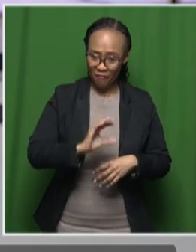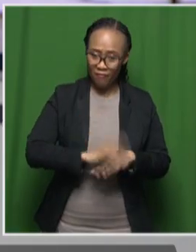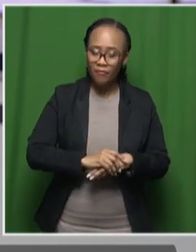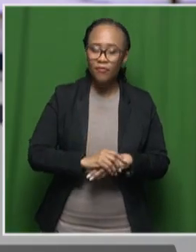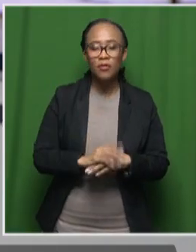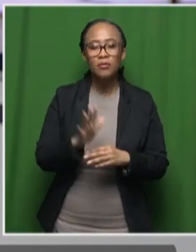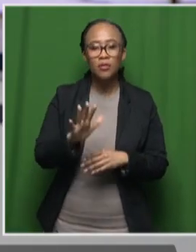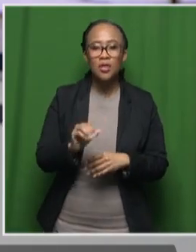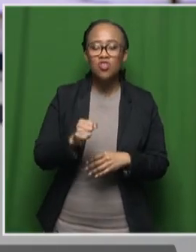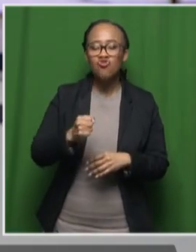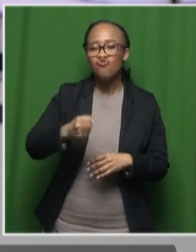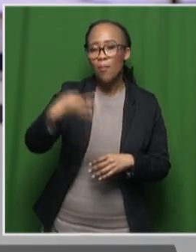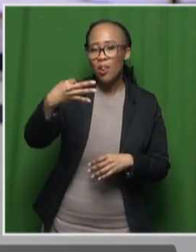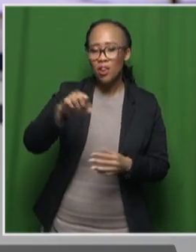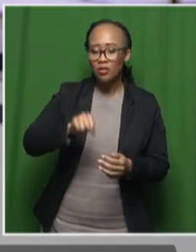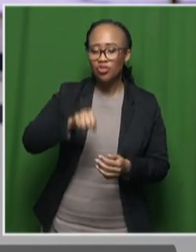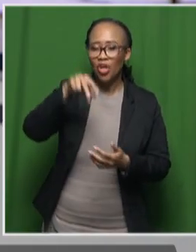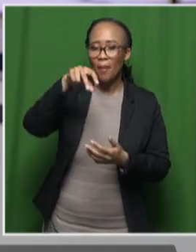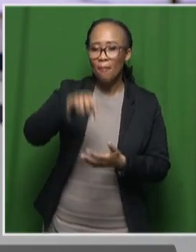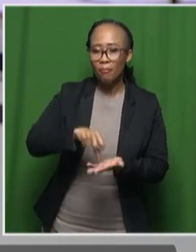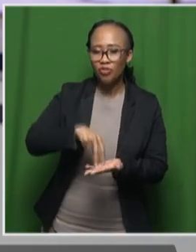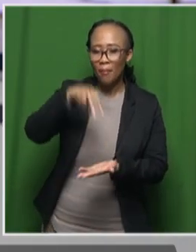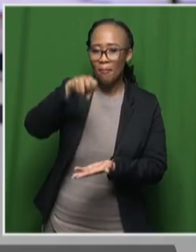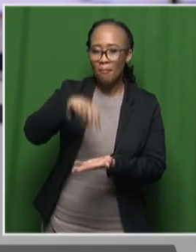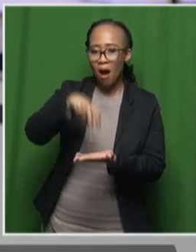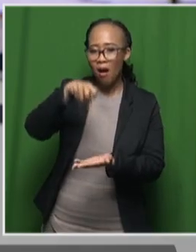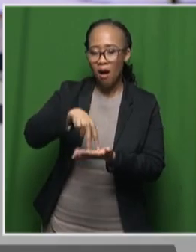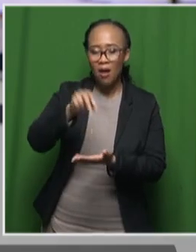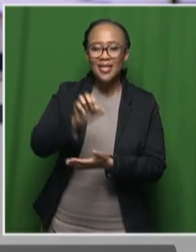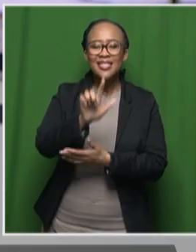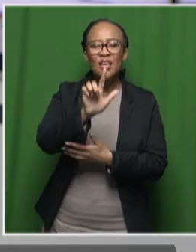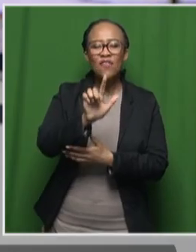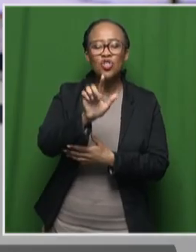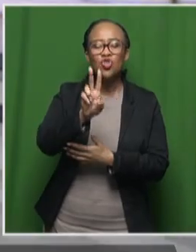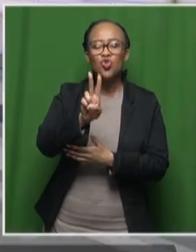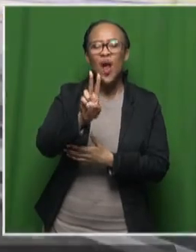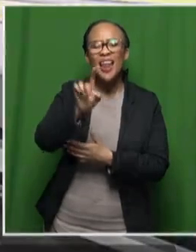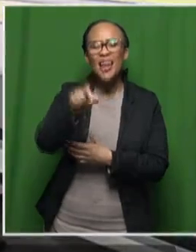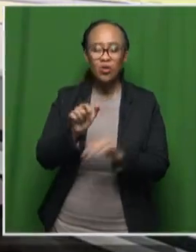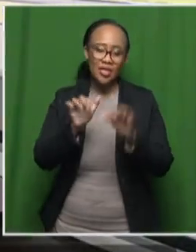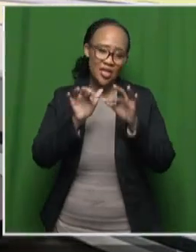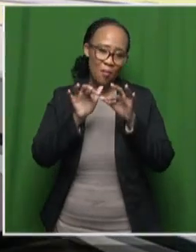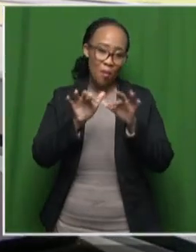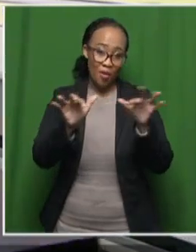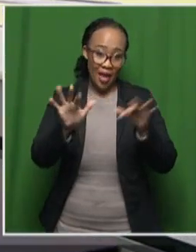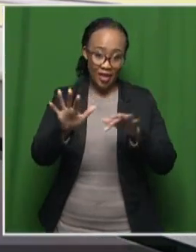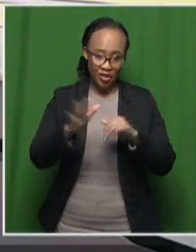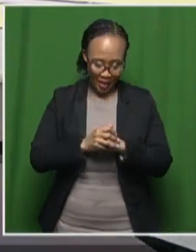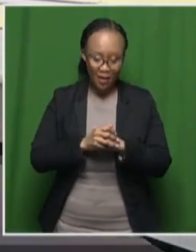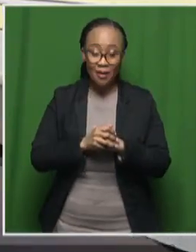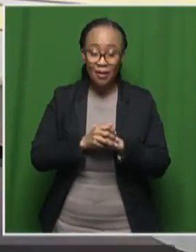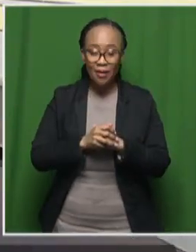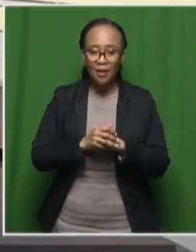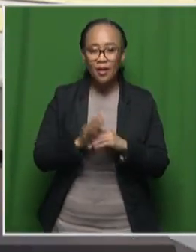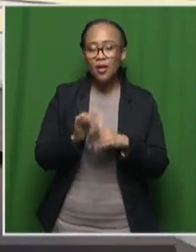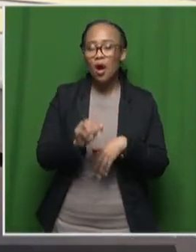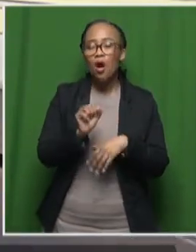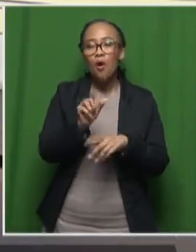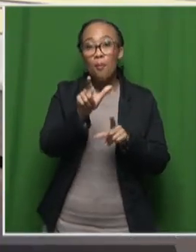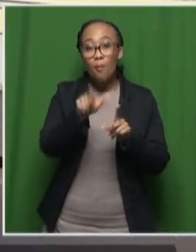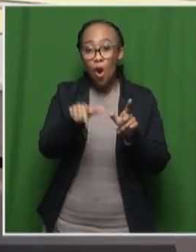The triple jumper from Dominica, I think it is. Yeah. 72,000 population. And she even got if it. they filled the entire, or every single